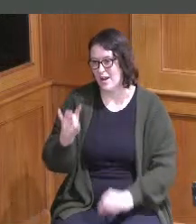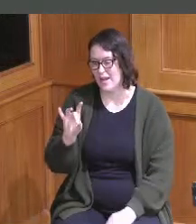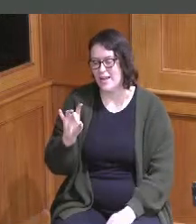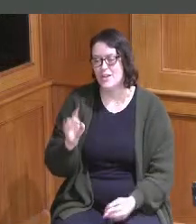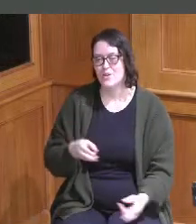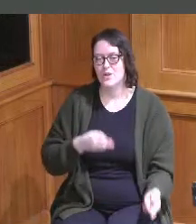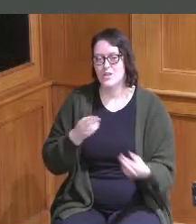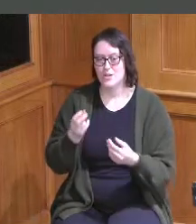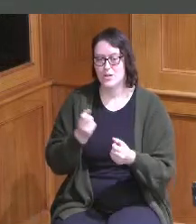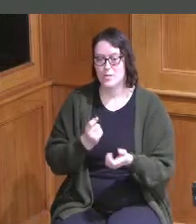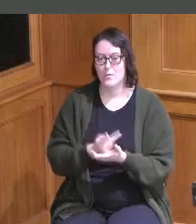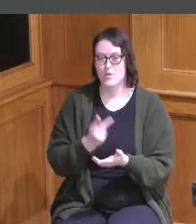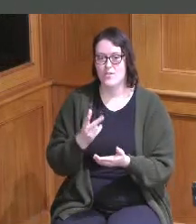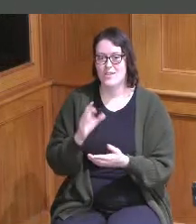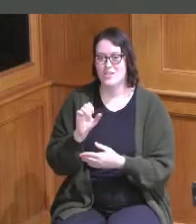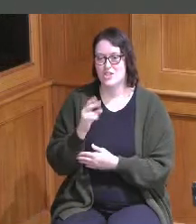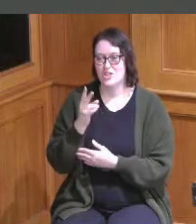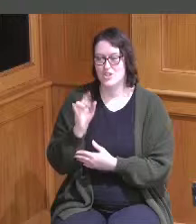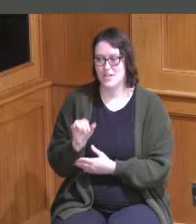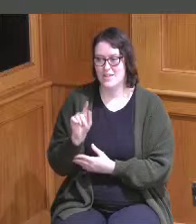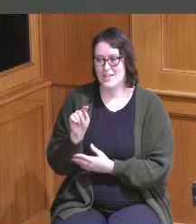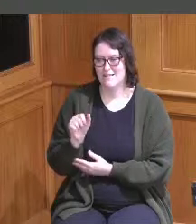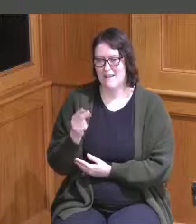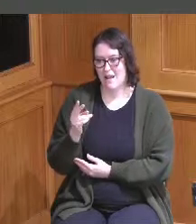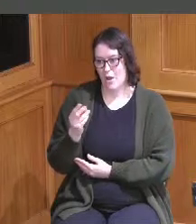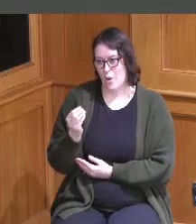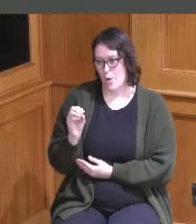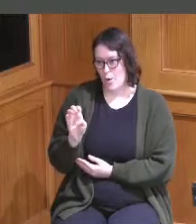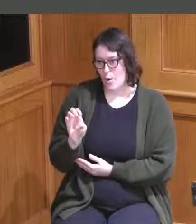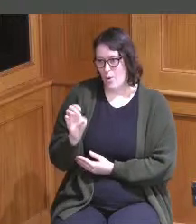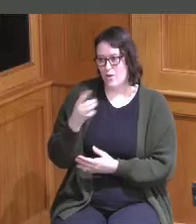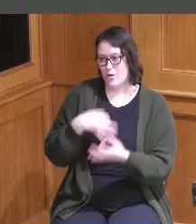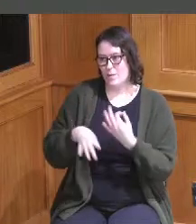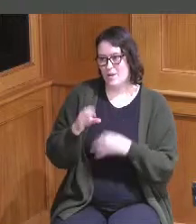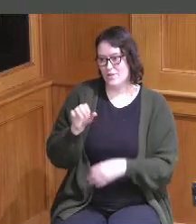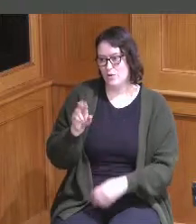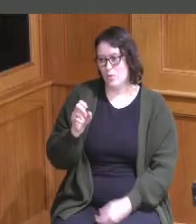resolution authorizing the purchase of a Chevrolet Tahoe as a replacement in the Coroner's Office at